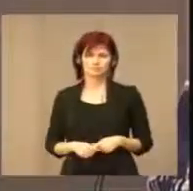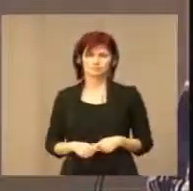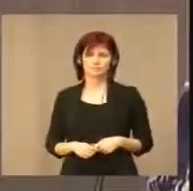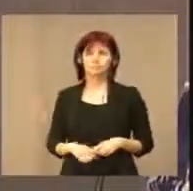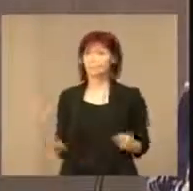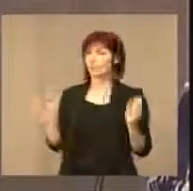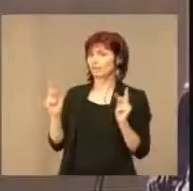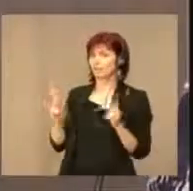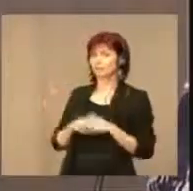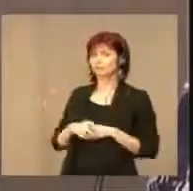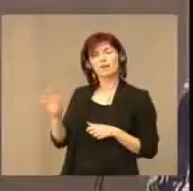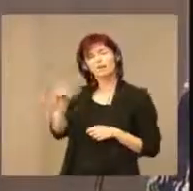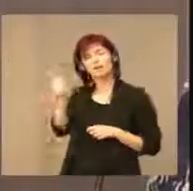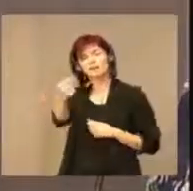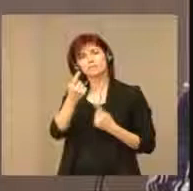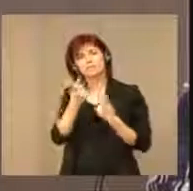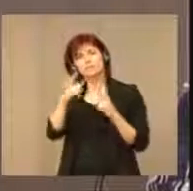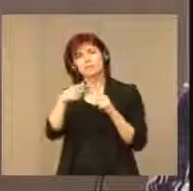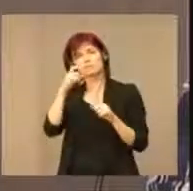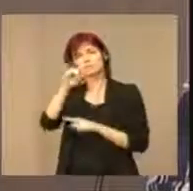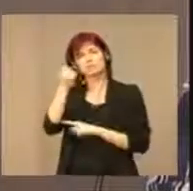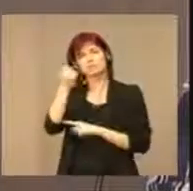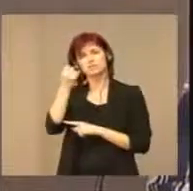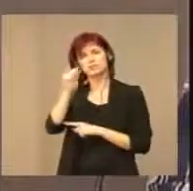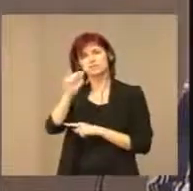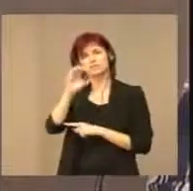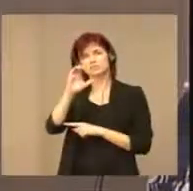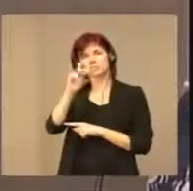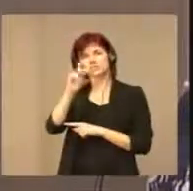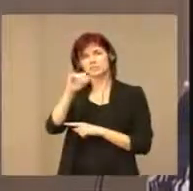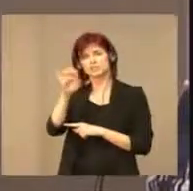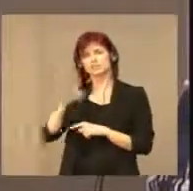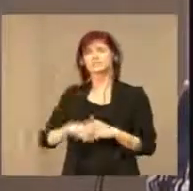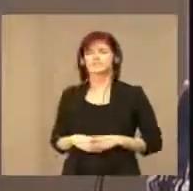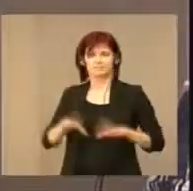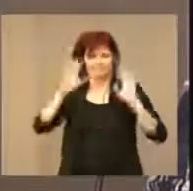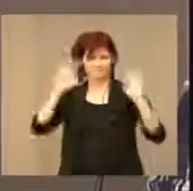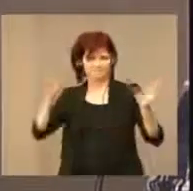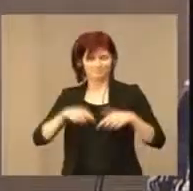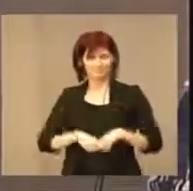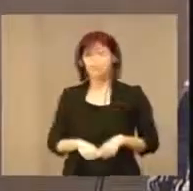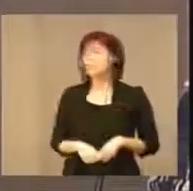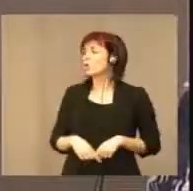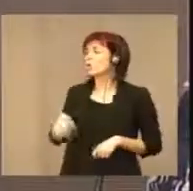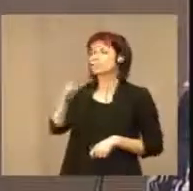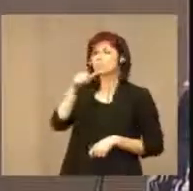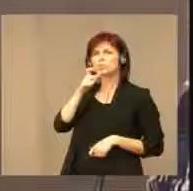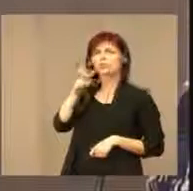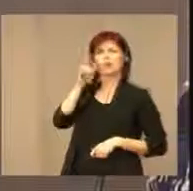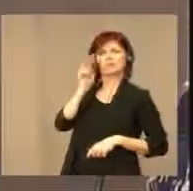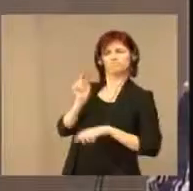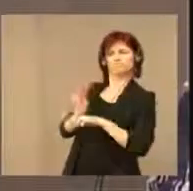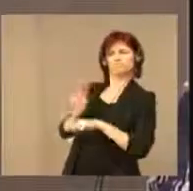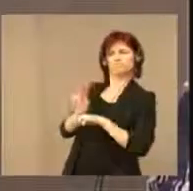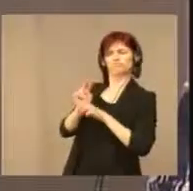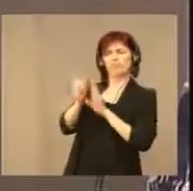Okay, another question from Jackie. Hi, Jackie. Who will monitor the legislation and